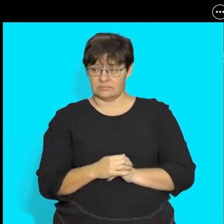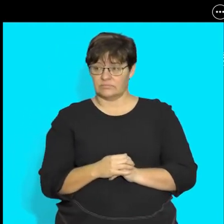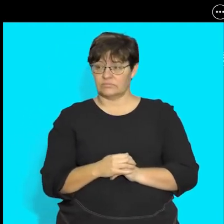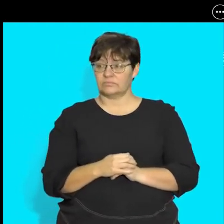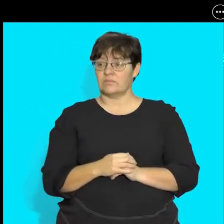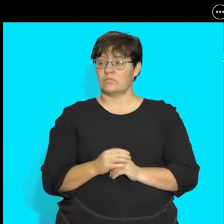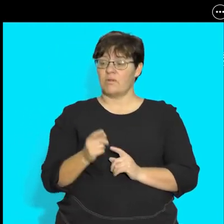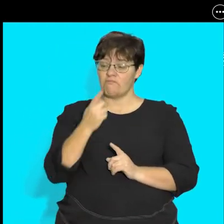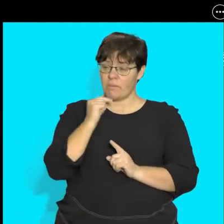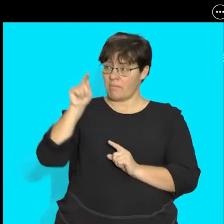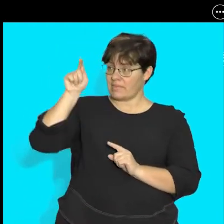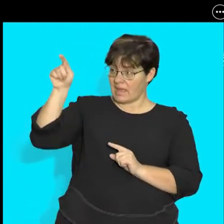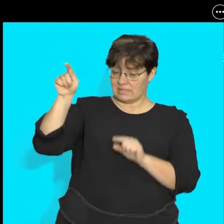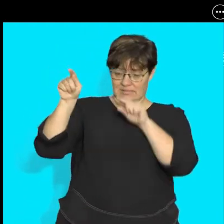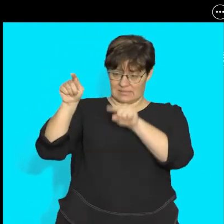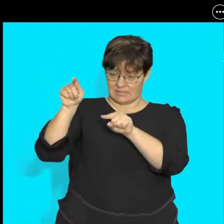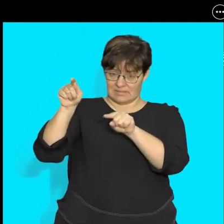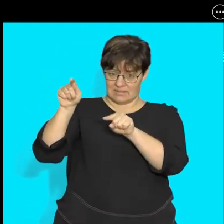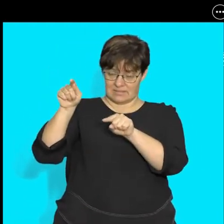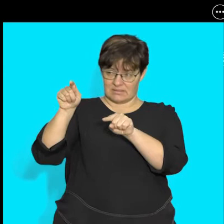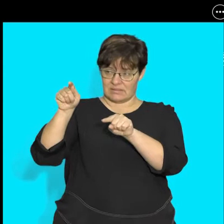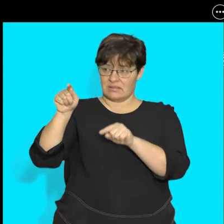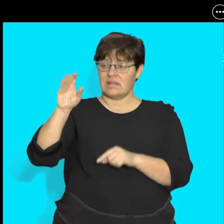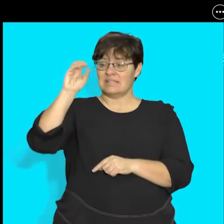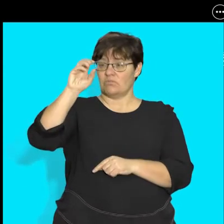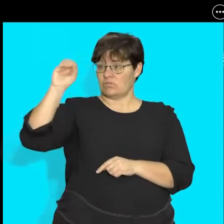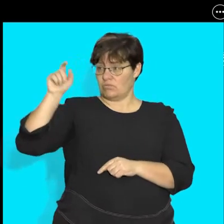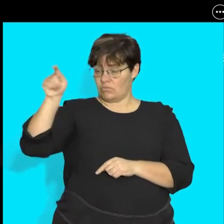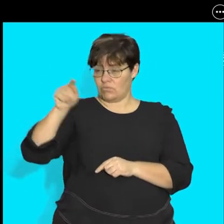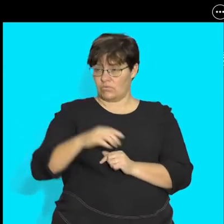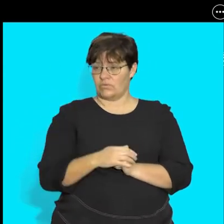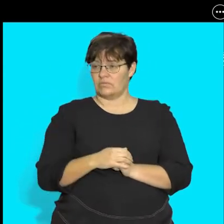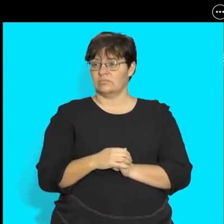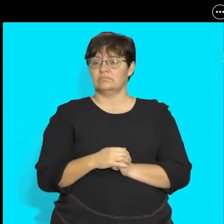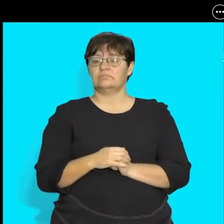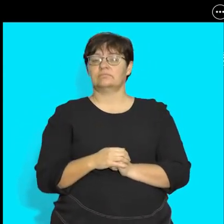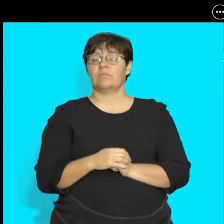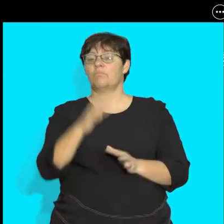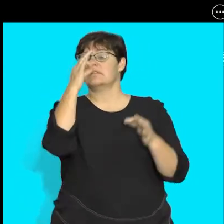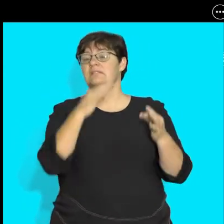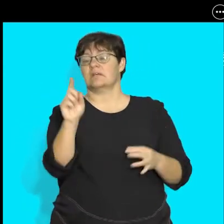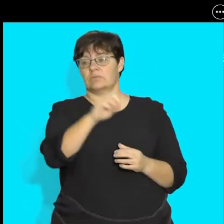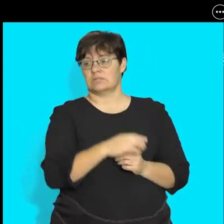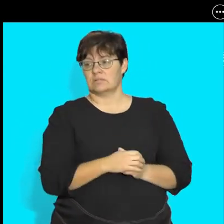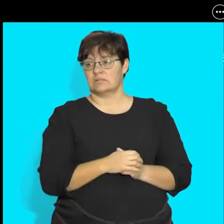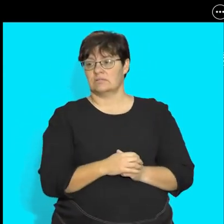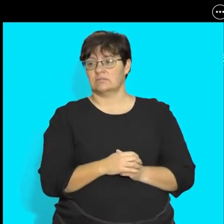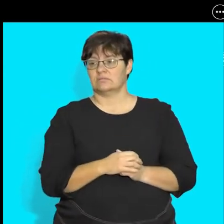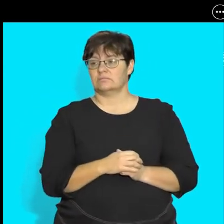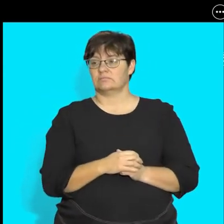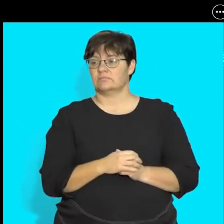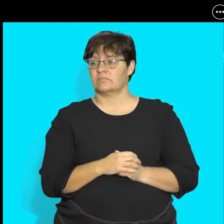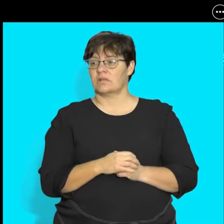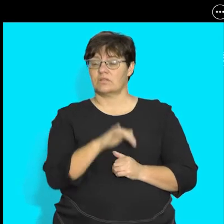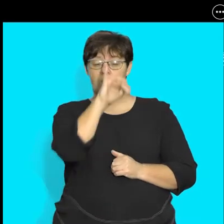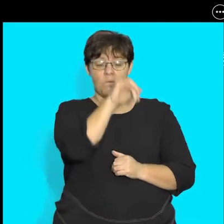which is from that point to the center of the circle there, which is 0, 0. And so what did we decide? I'm going to